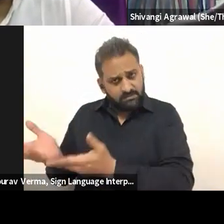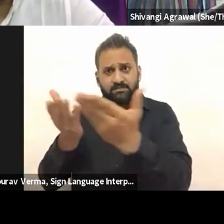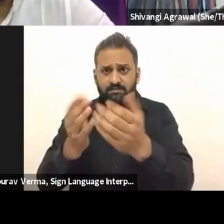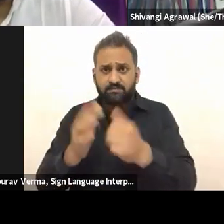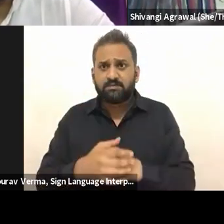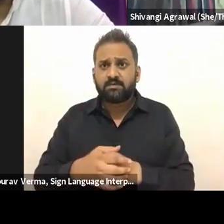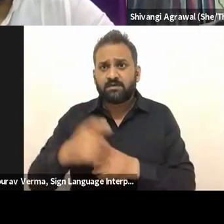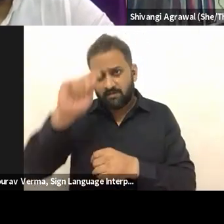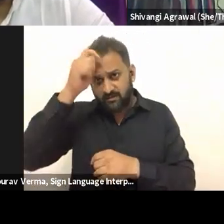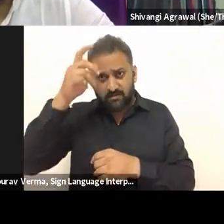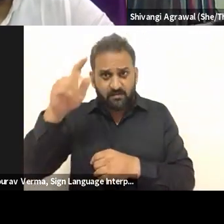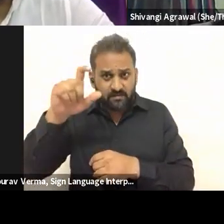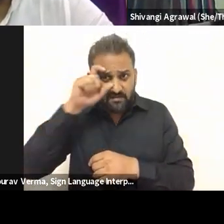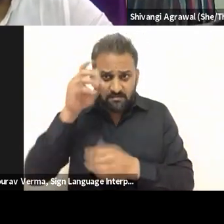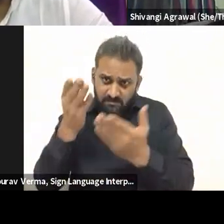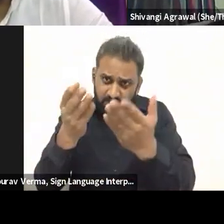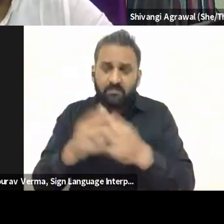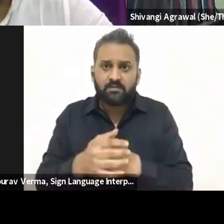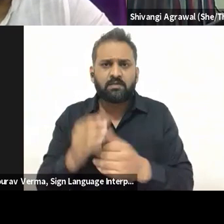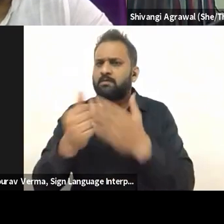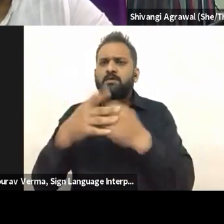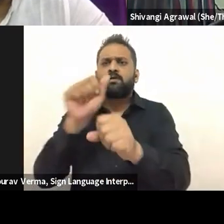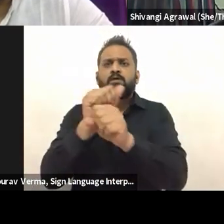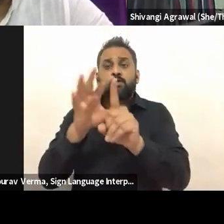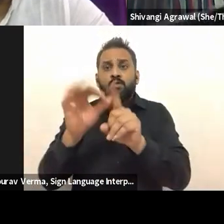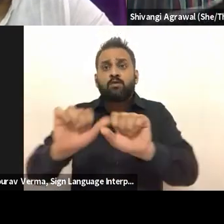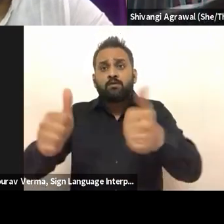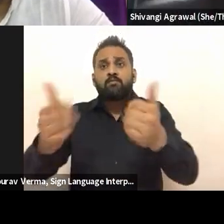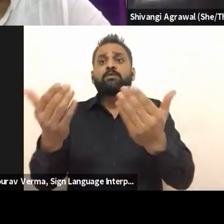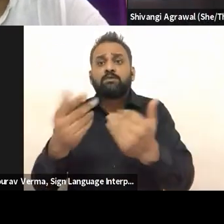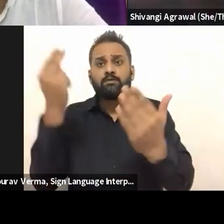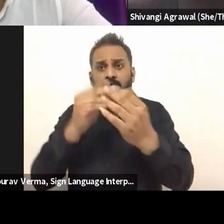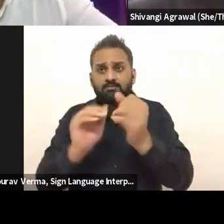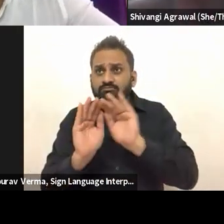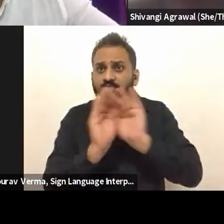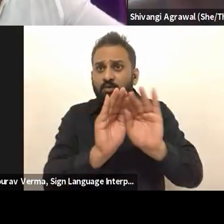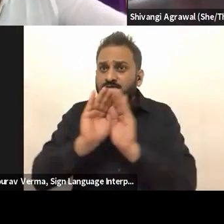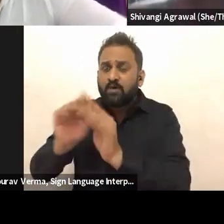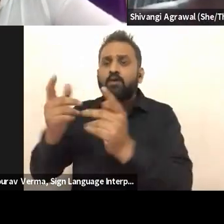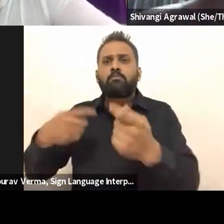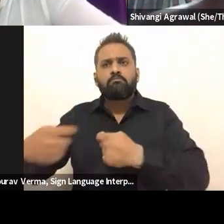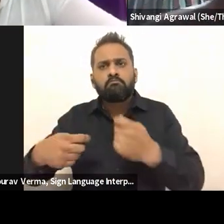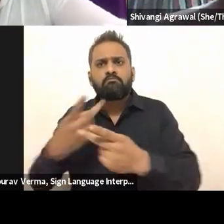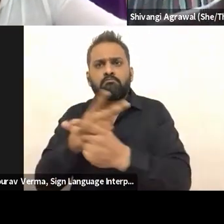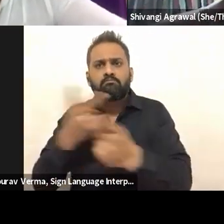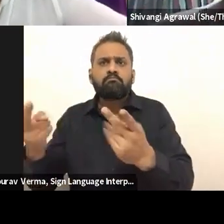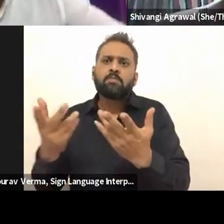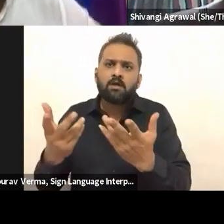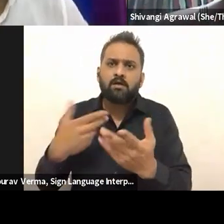And obviously, whatever role you can play in supporting the arts from your business standpoint, Kanishka, we urge you